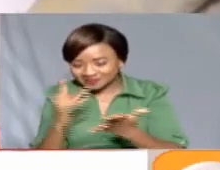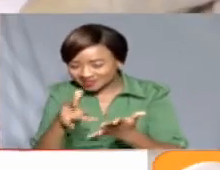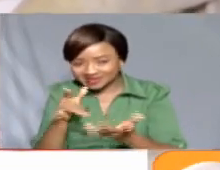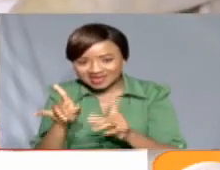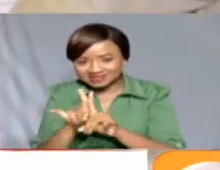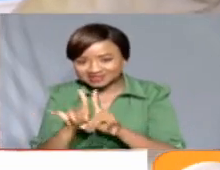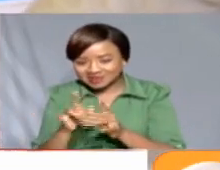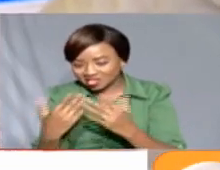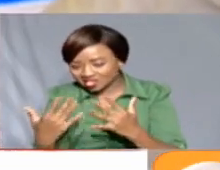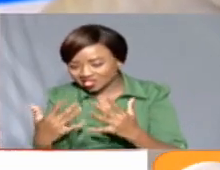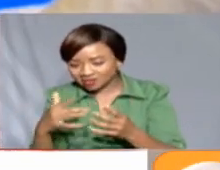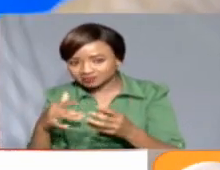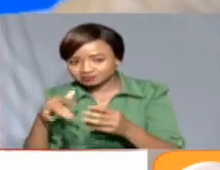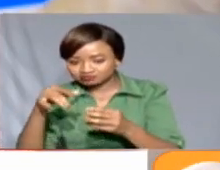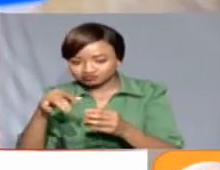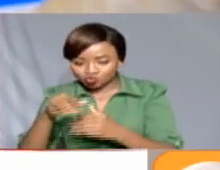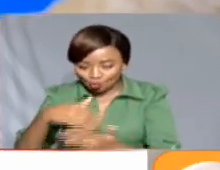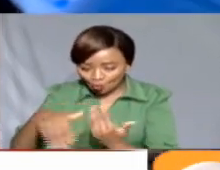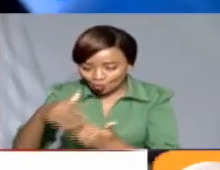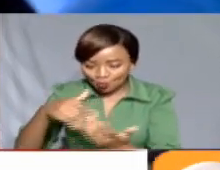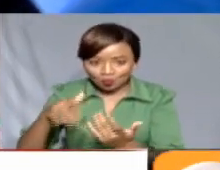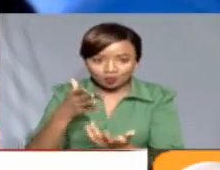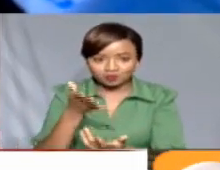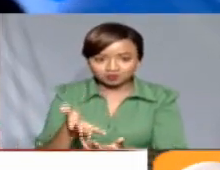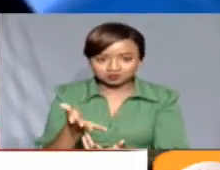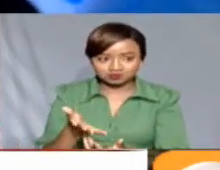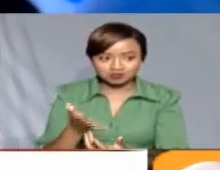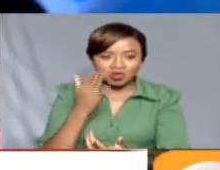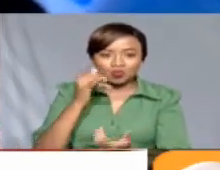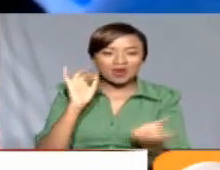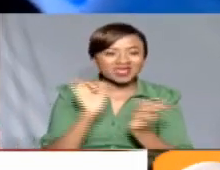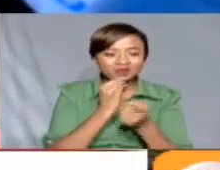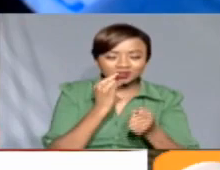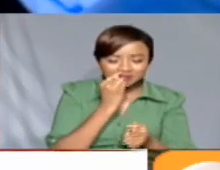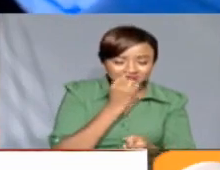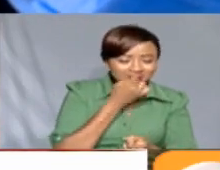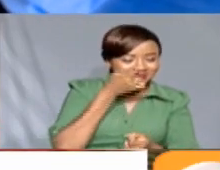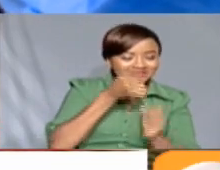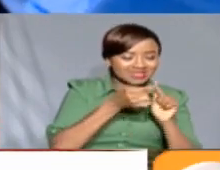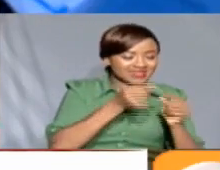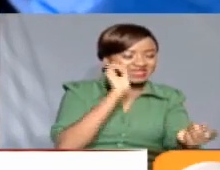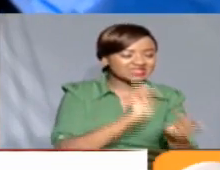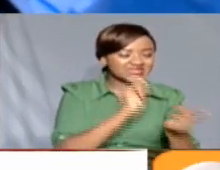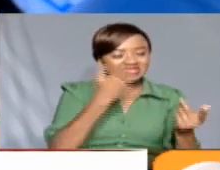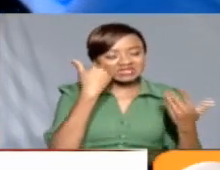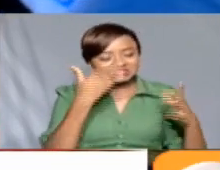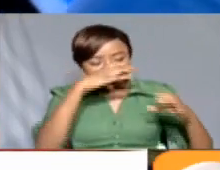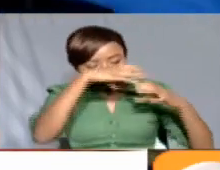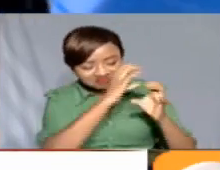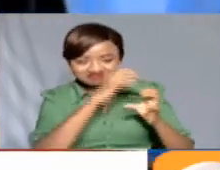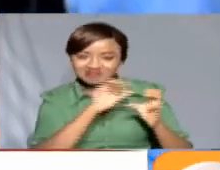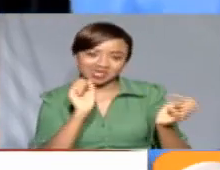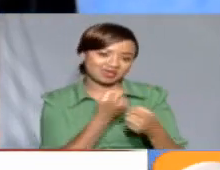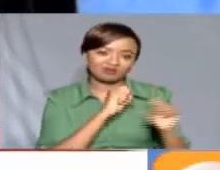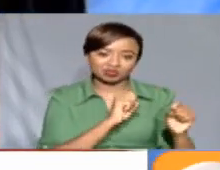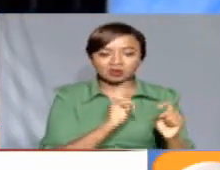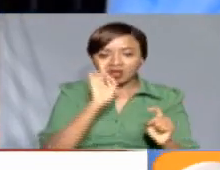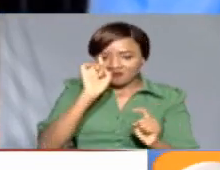washed into the liquid. Okay, because you cannot test the sample as it is. As it is. And the sample is